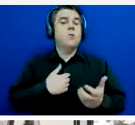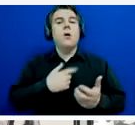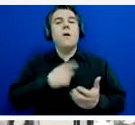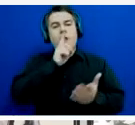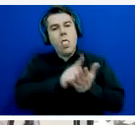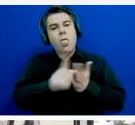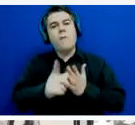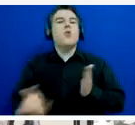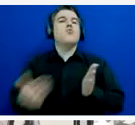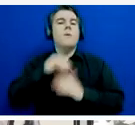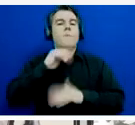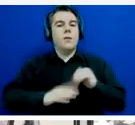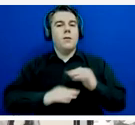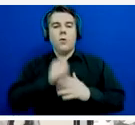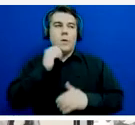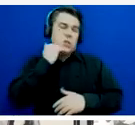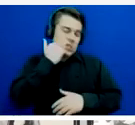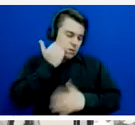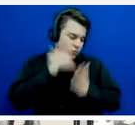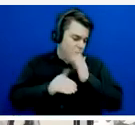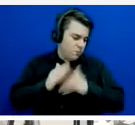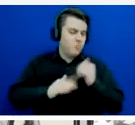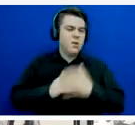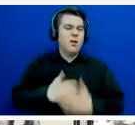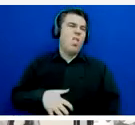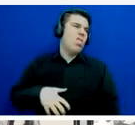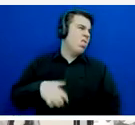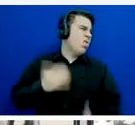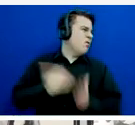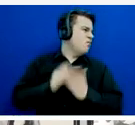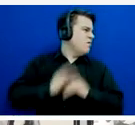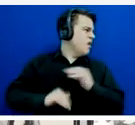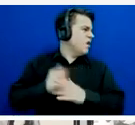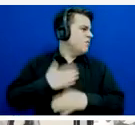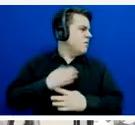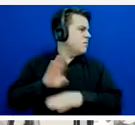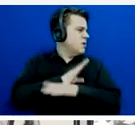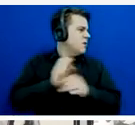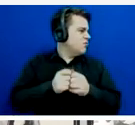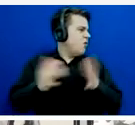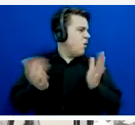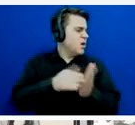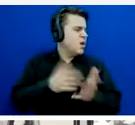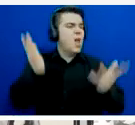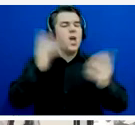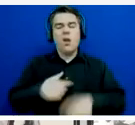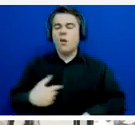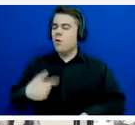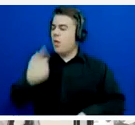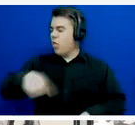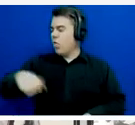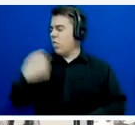of rebuilding. Don't dread rebuilding. Don't feel like there's something wrong with you if you have to